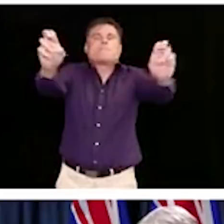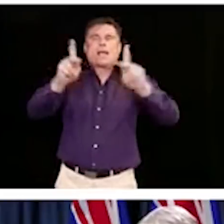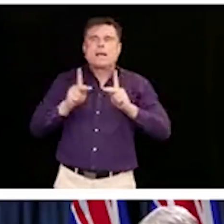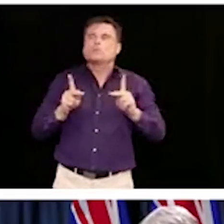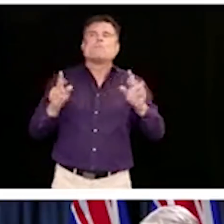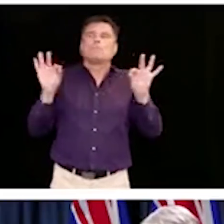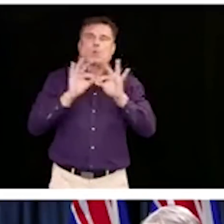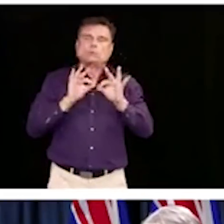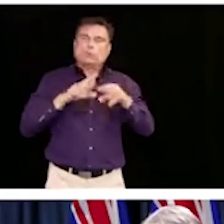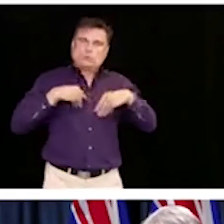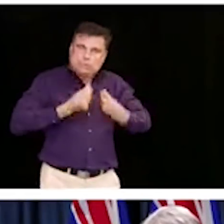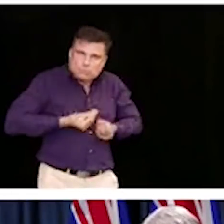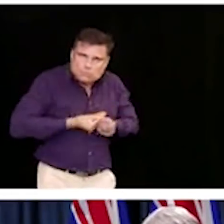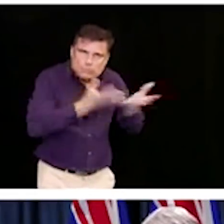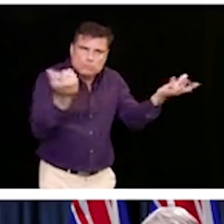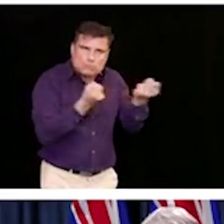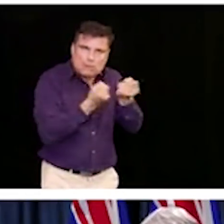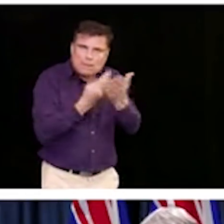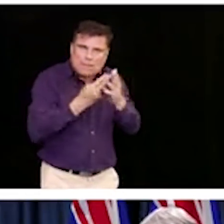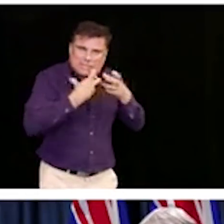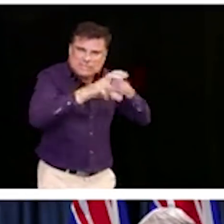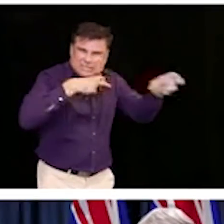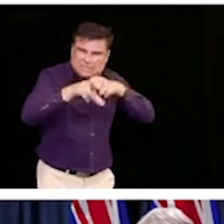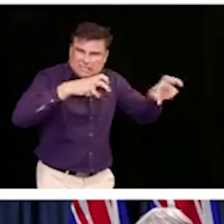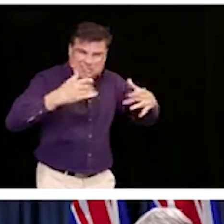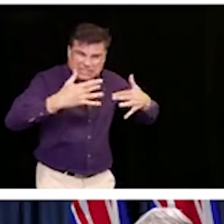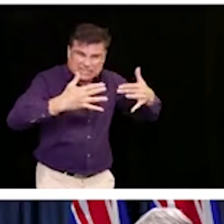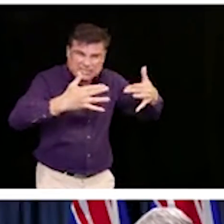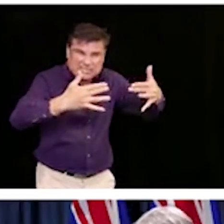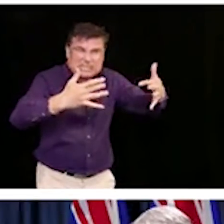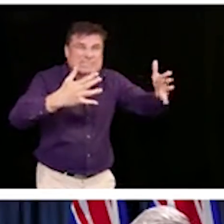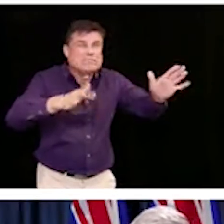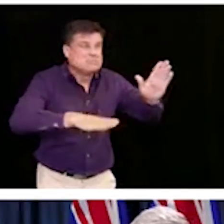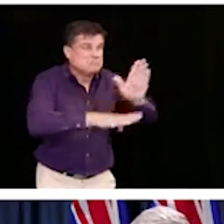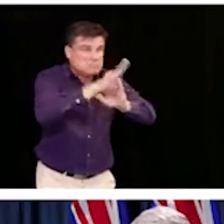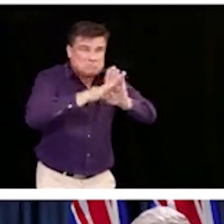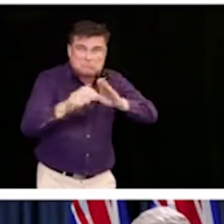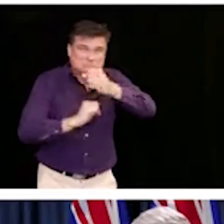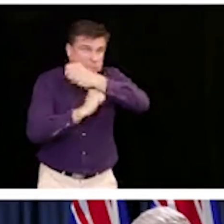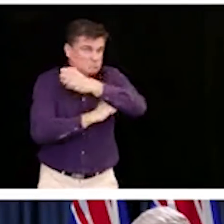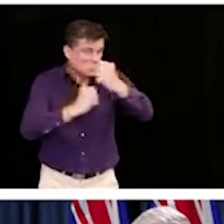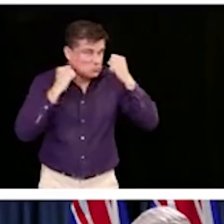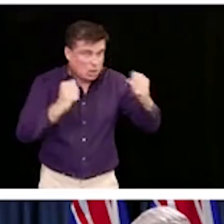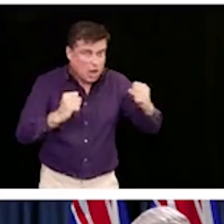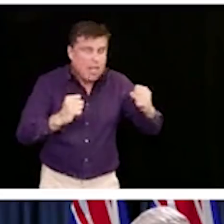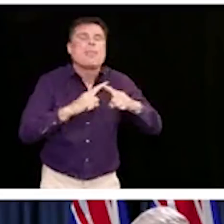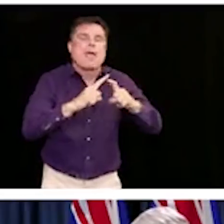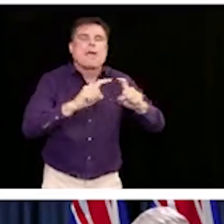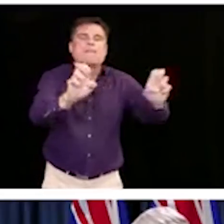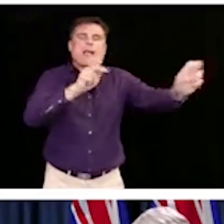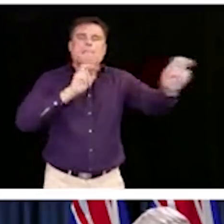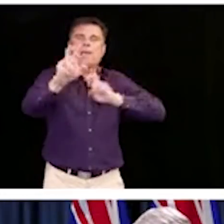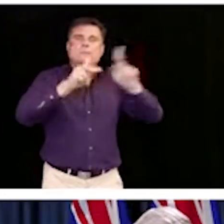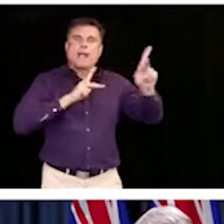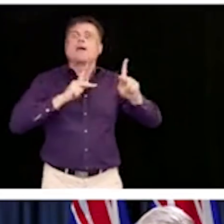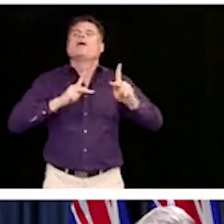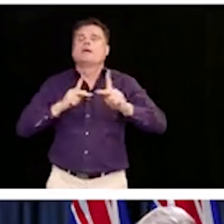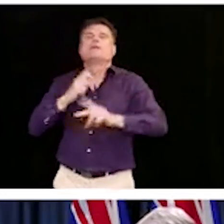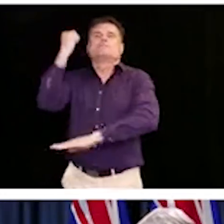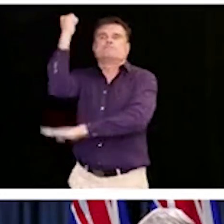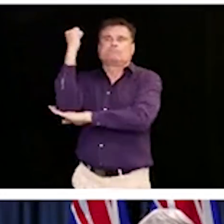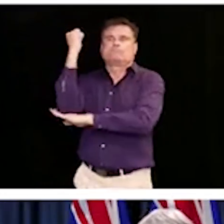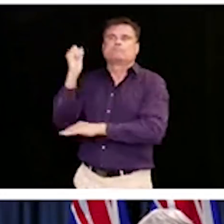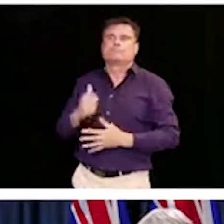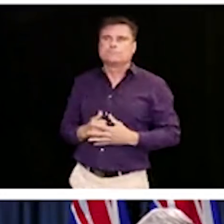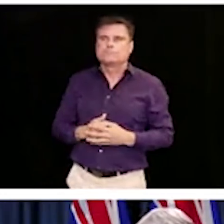cash flow and are providing much needed cash flow to businesses. There are some indirect costs, of course, related to deferrals. That